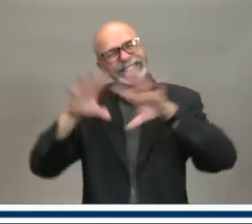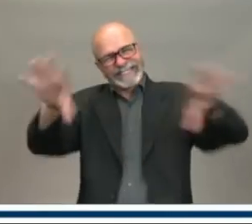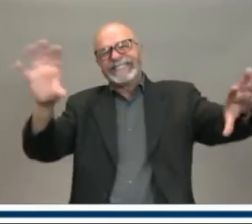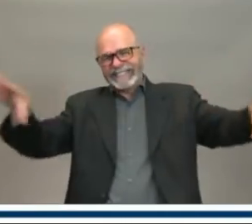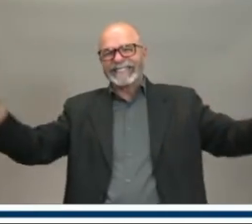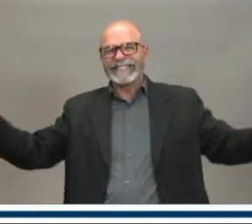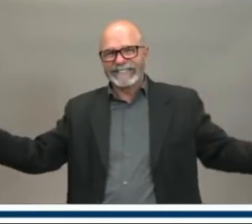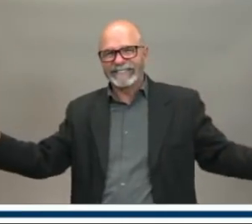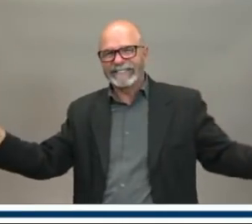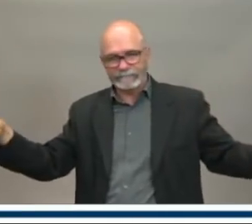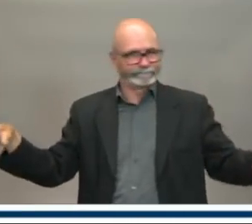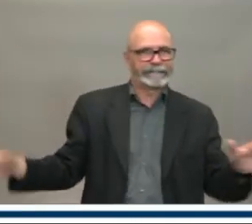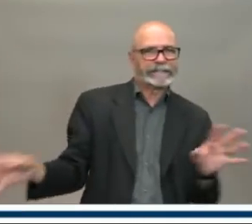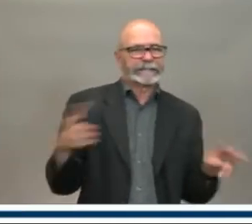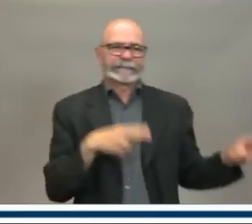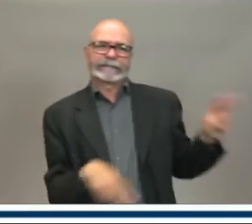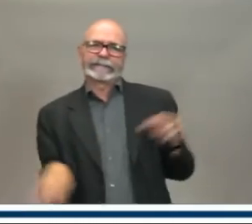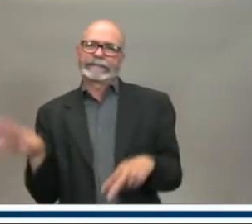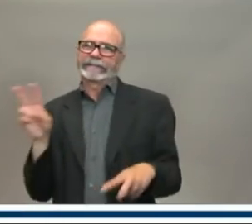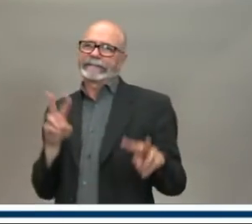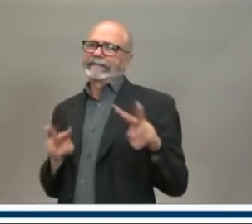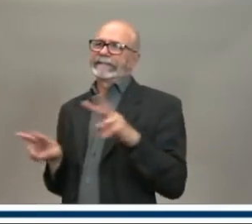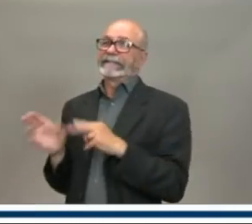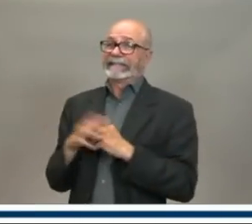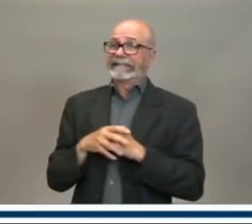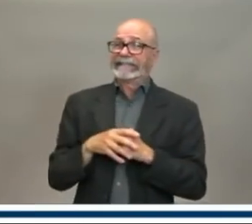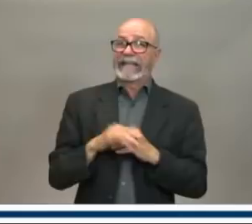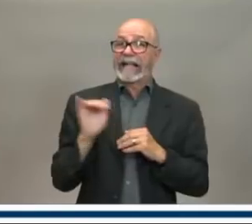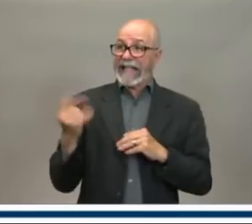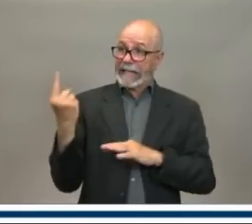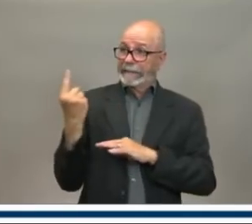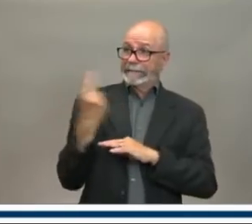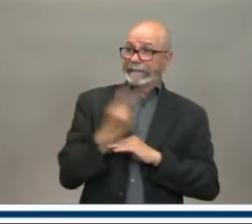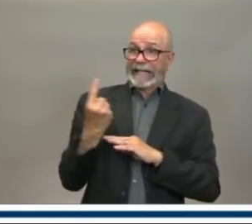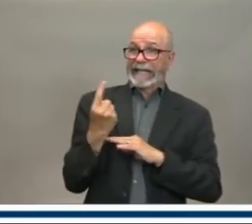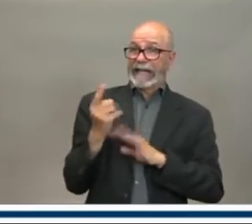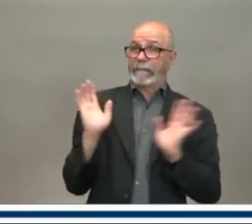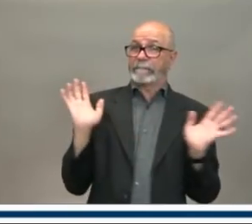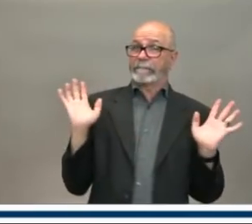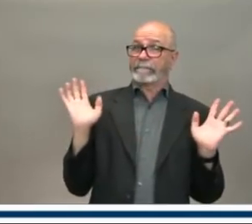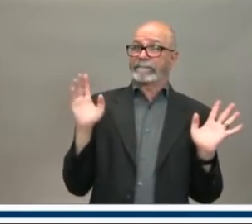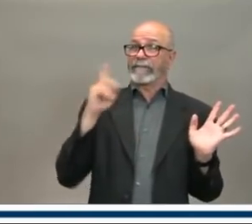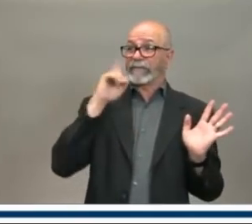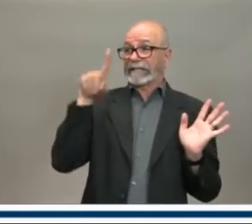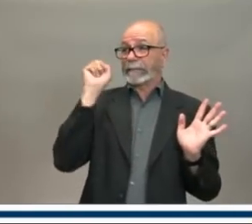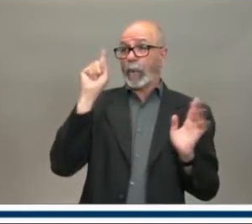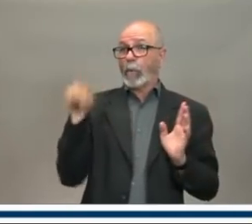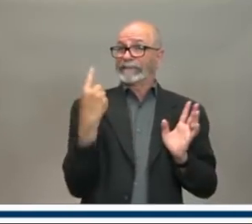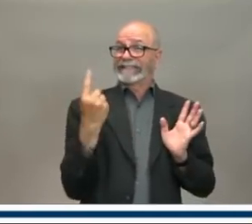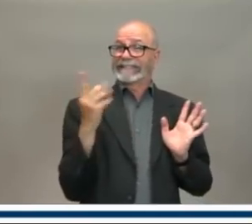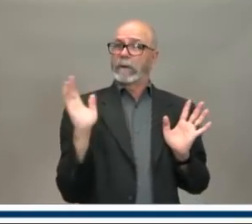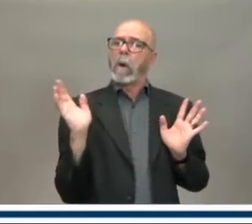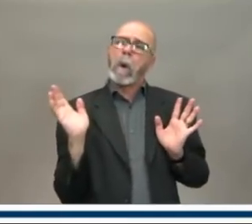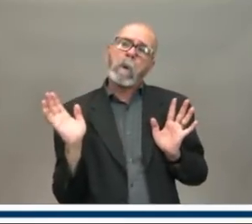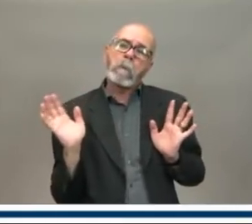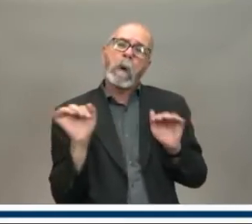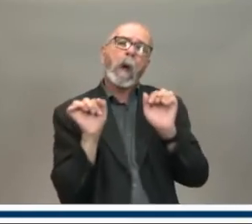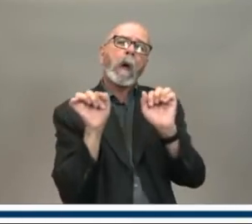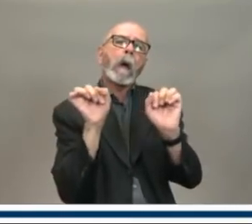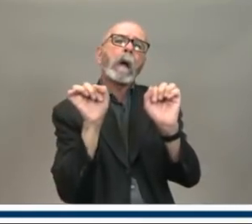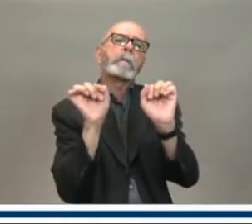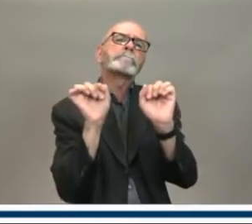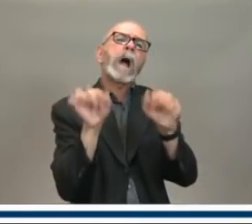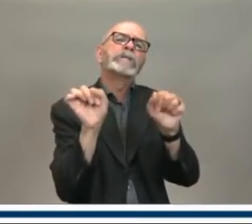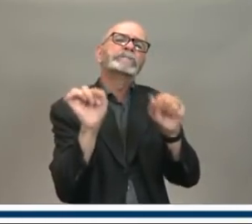kind of parameters or that day summer camps. We certainly see them being able to happen in a